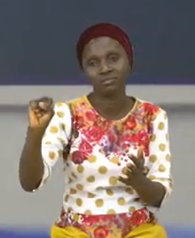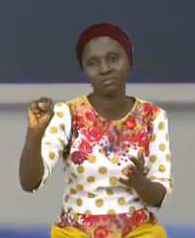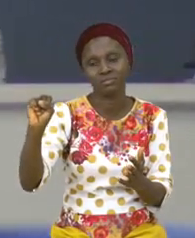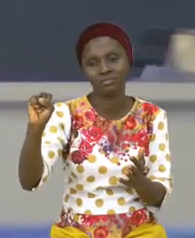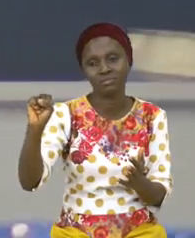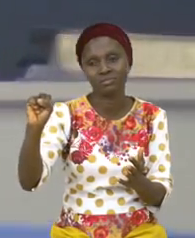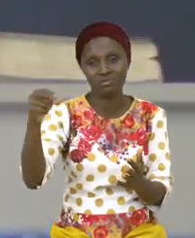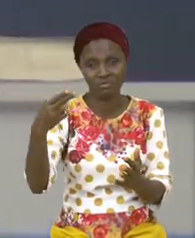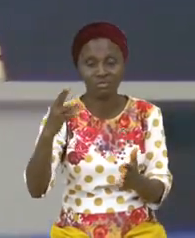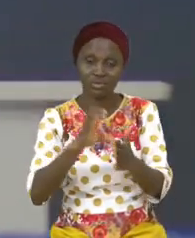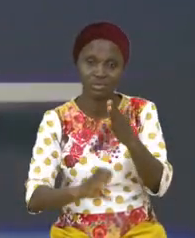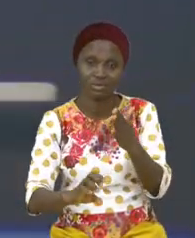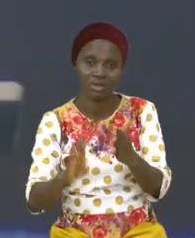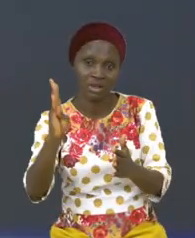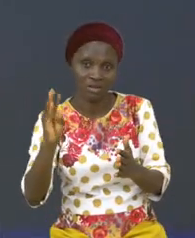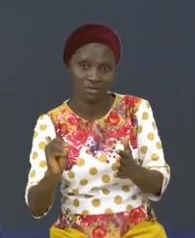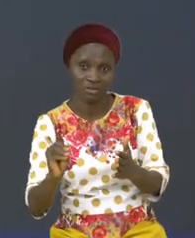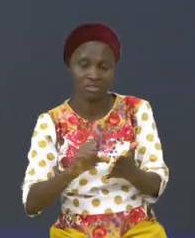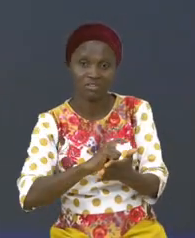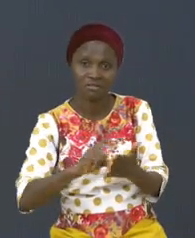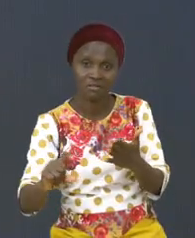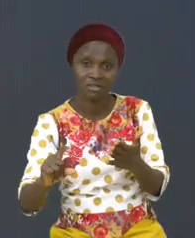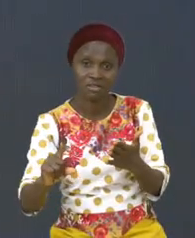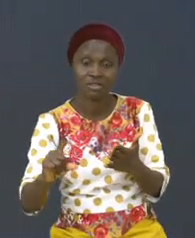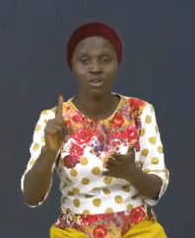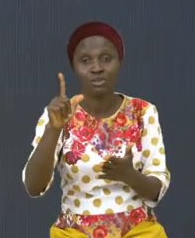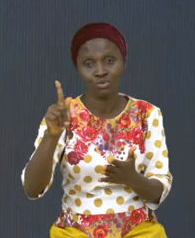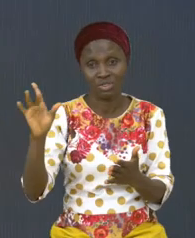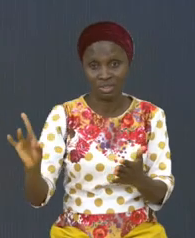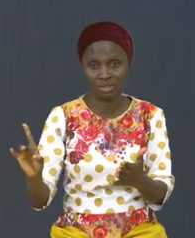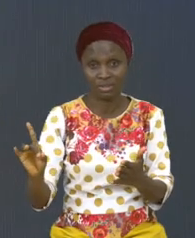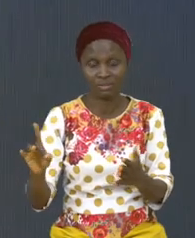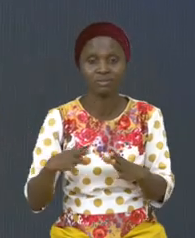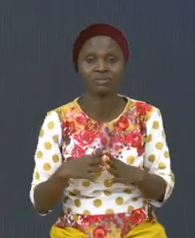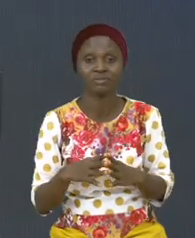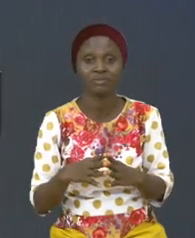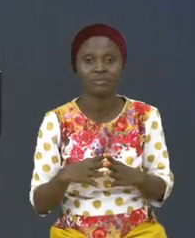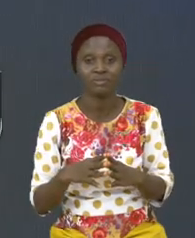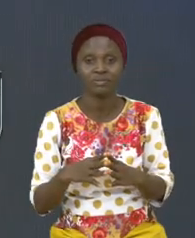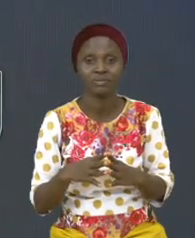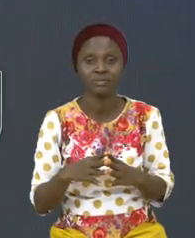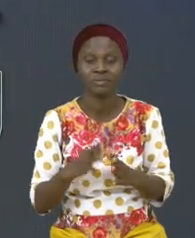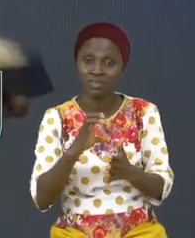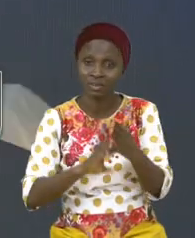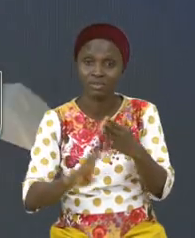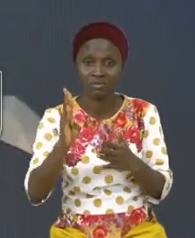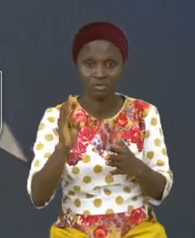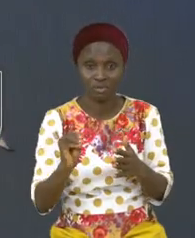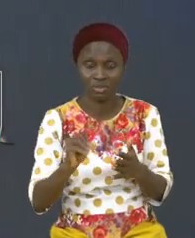40. And I'm reading from verse 28. Isaiah chapter